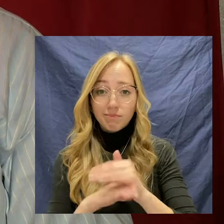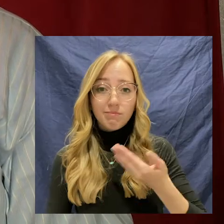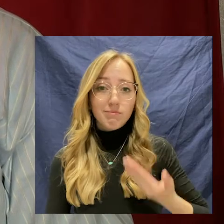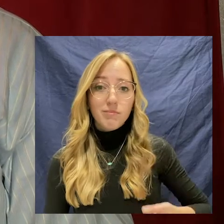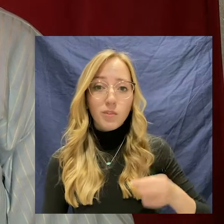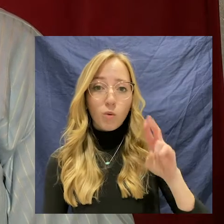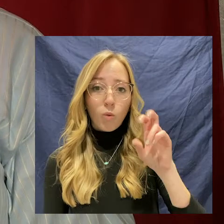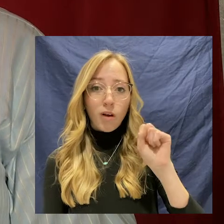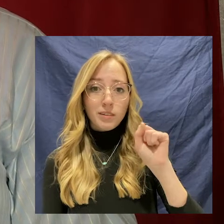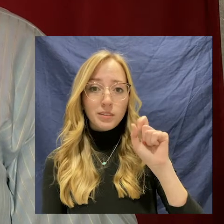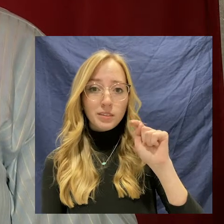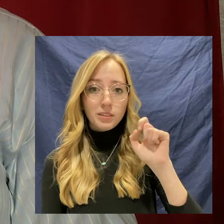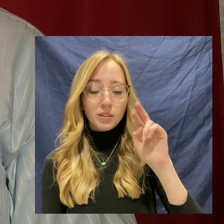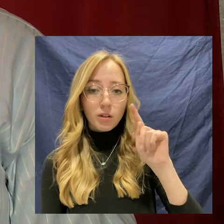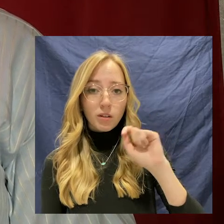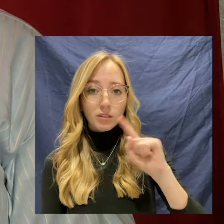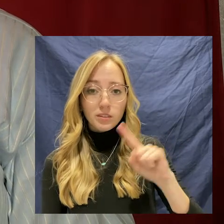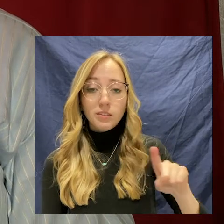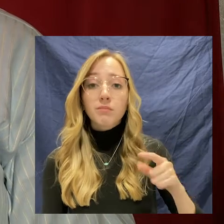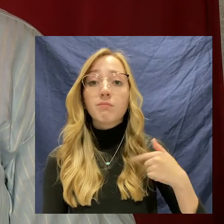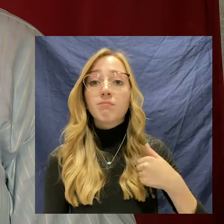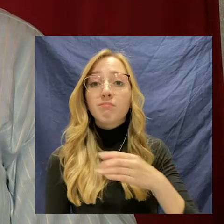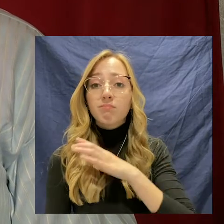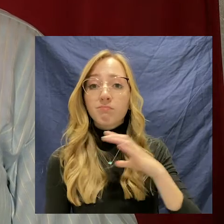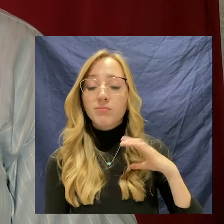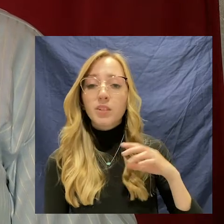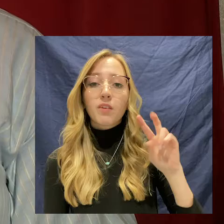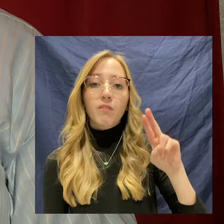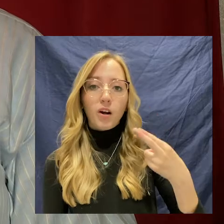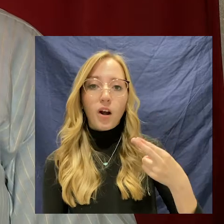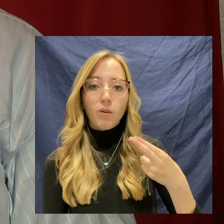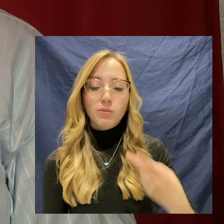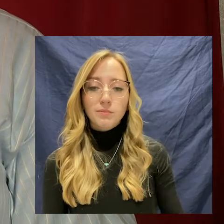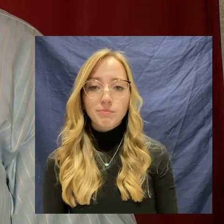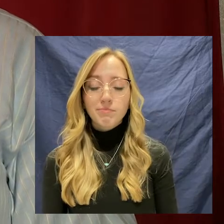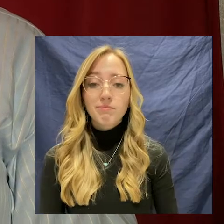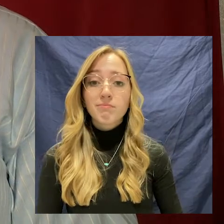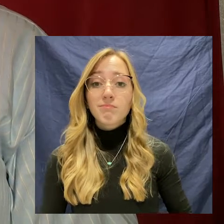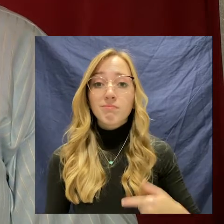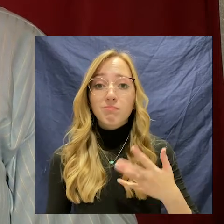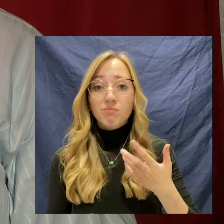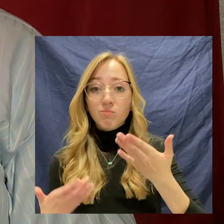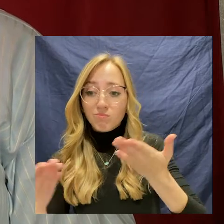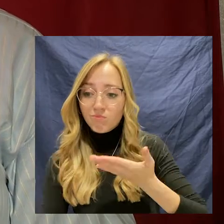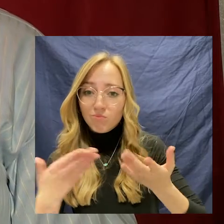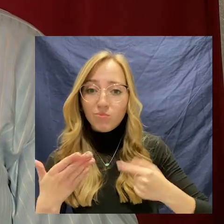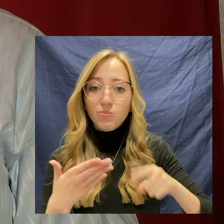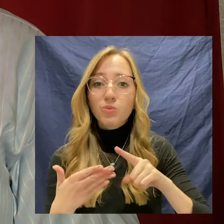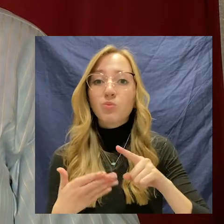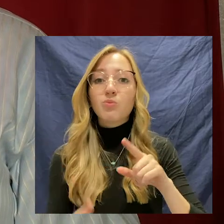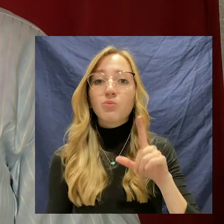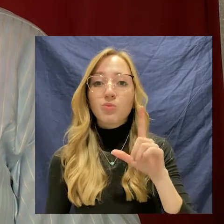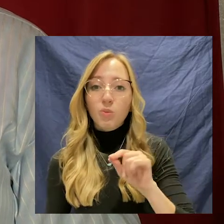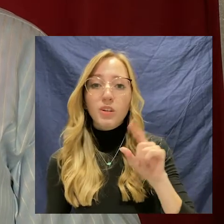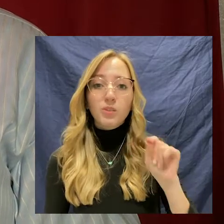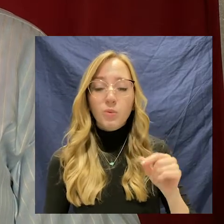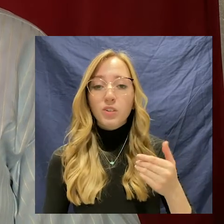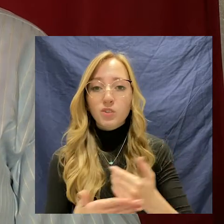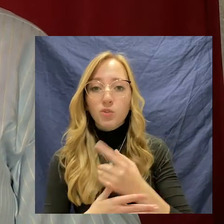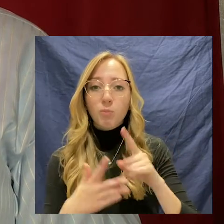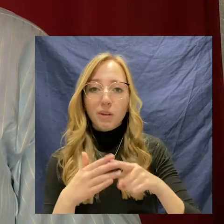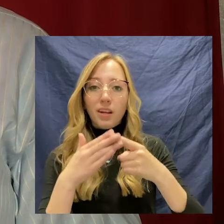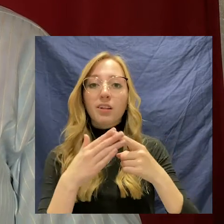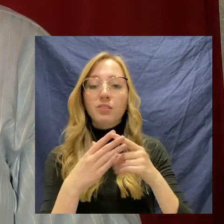Good evening, my name is Russ Sturts and I am chair of the Vera House Foundation. It's my pleasure to welcome you to the 2020 Vera House New Beginnings No